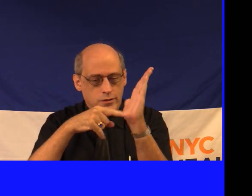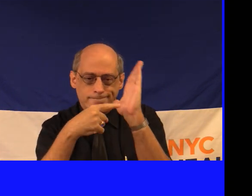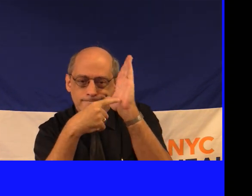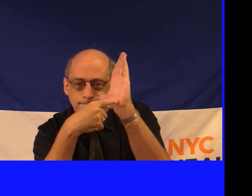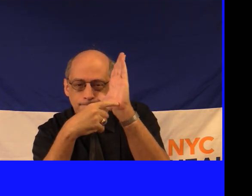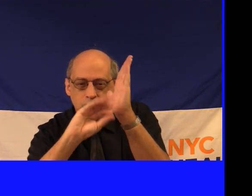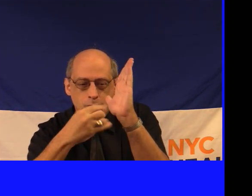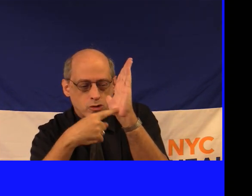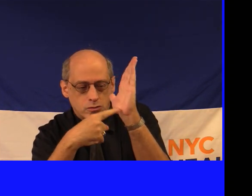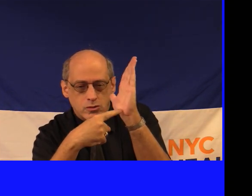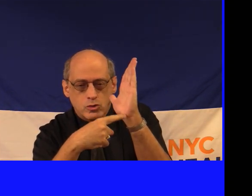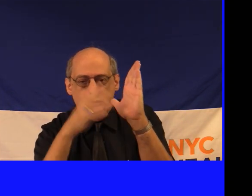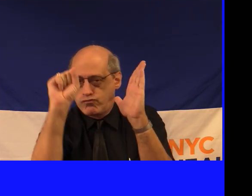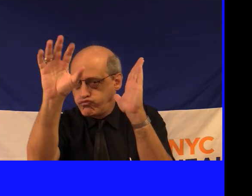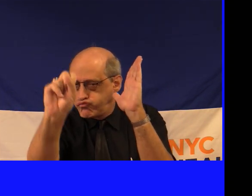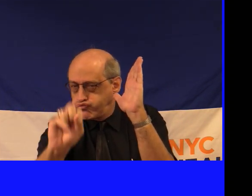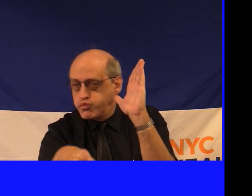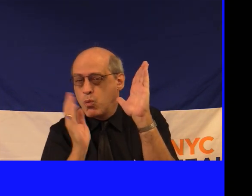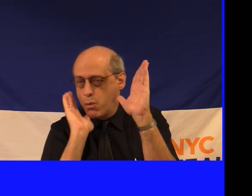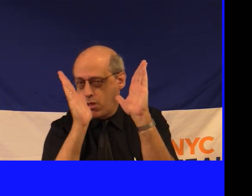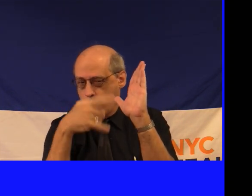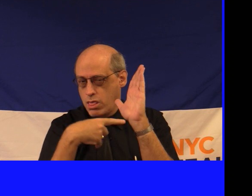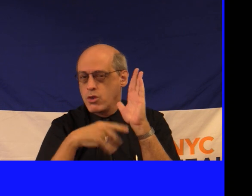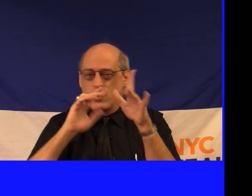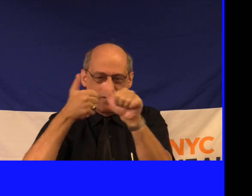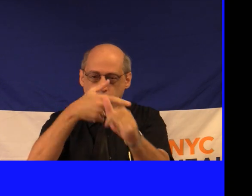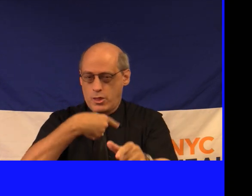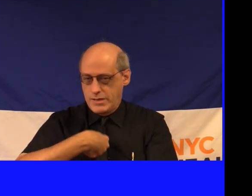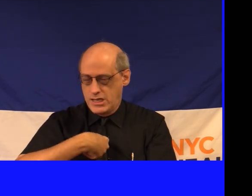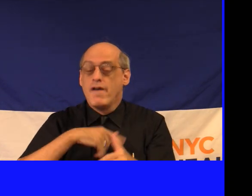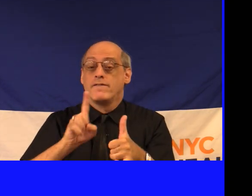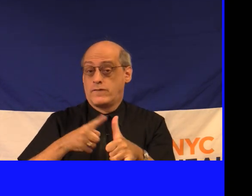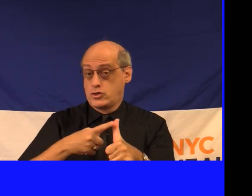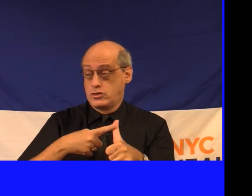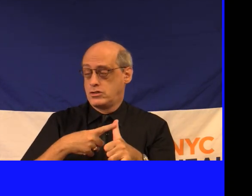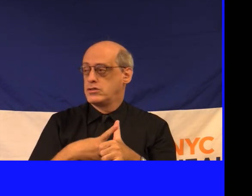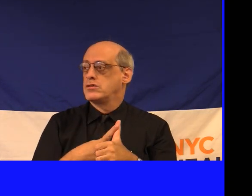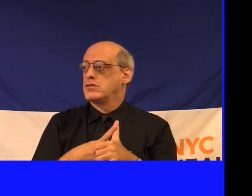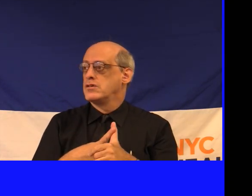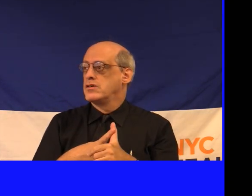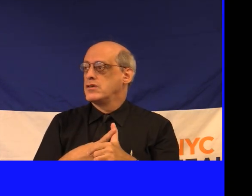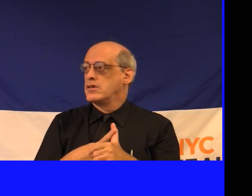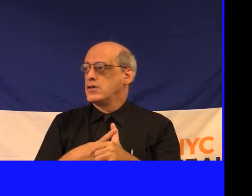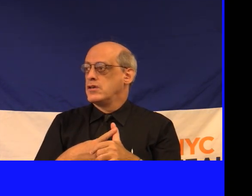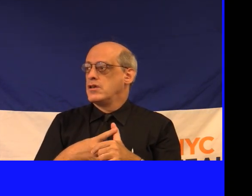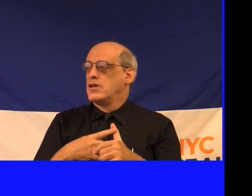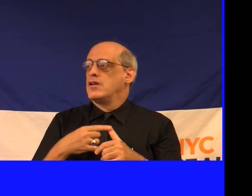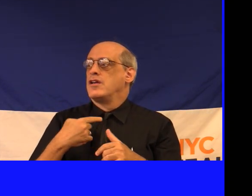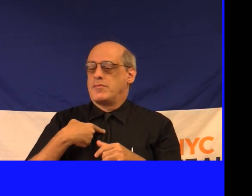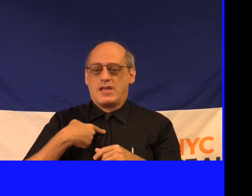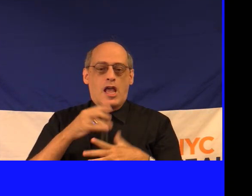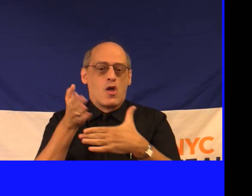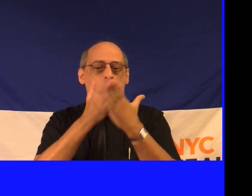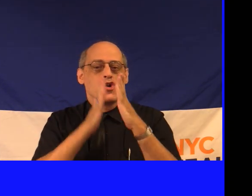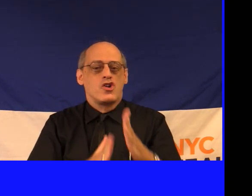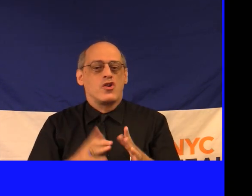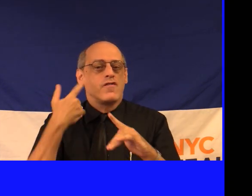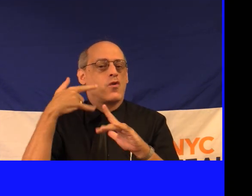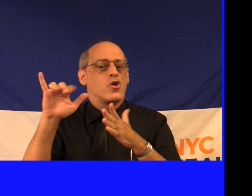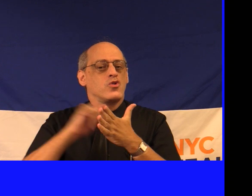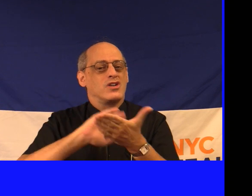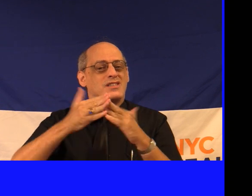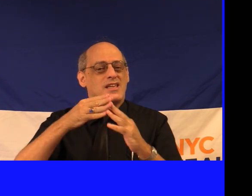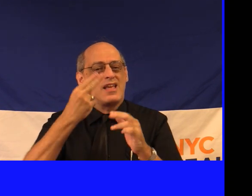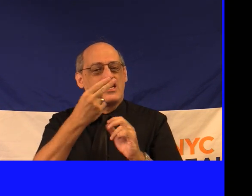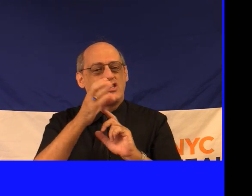presentation so that you could follow along. So first of all, I'm Tammy Radinsky. I'm the partner on New York City Health and